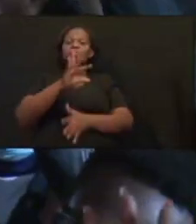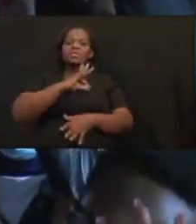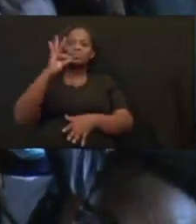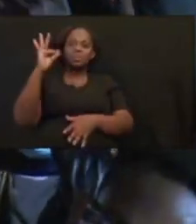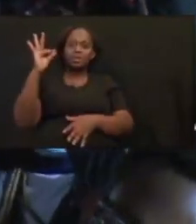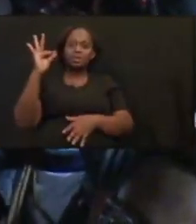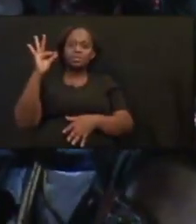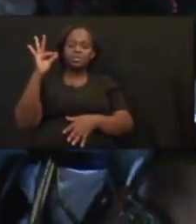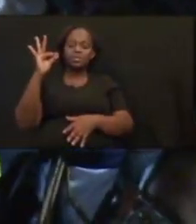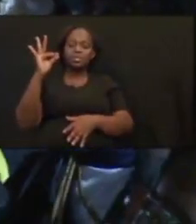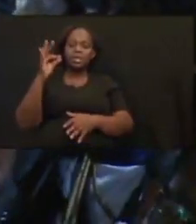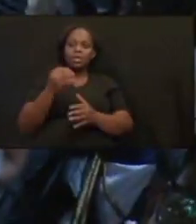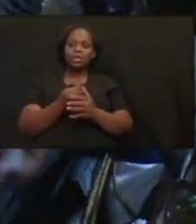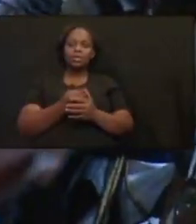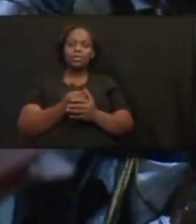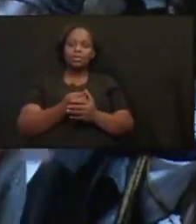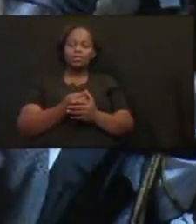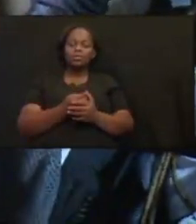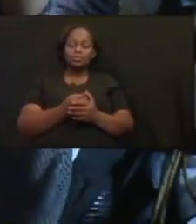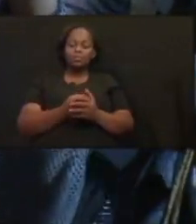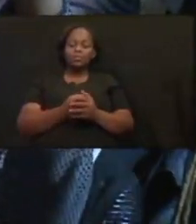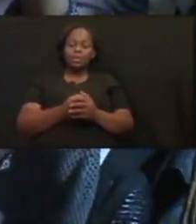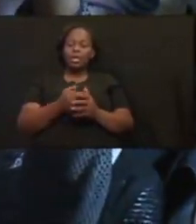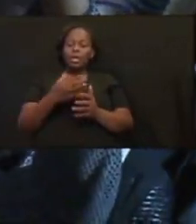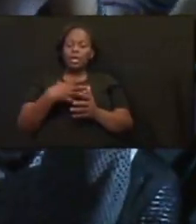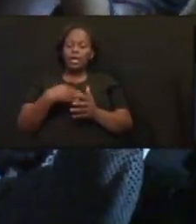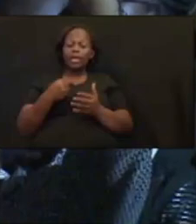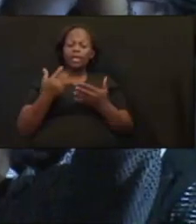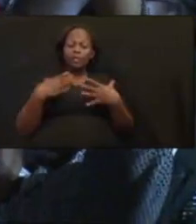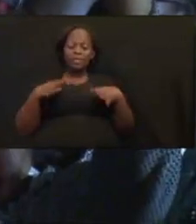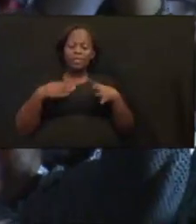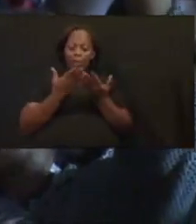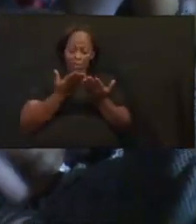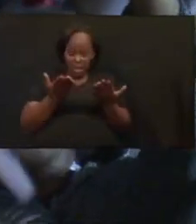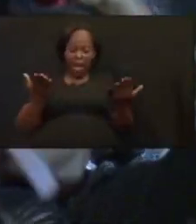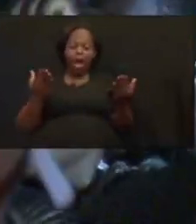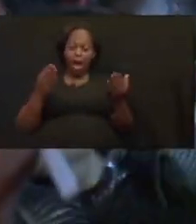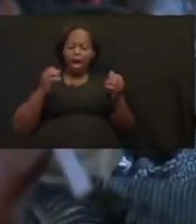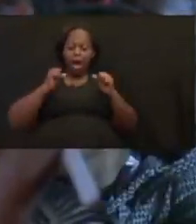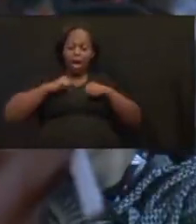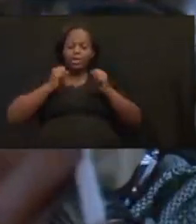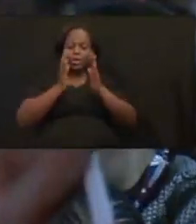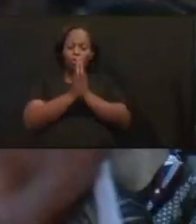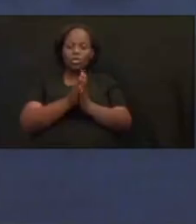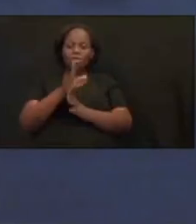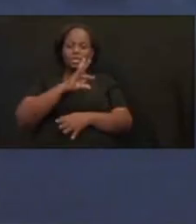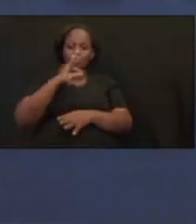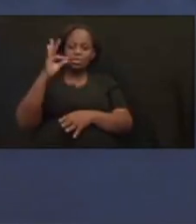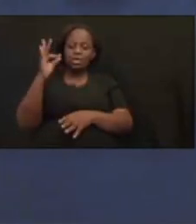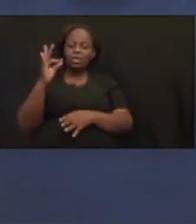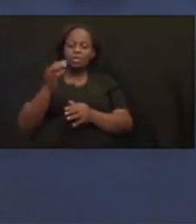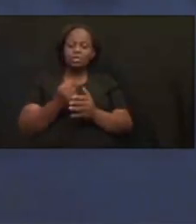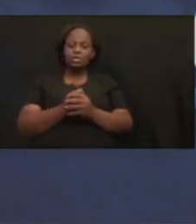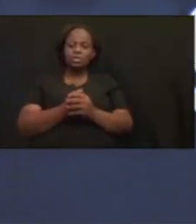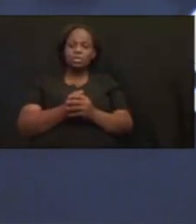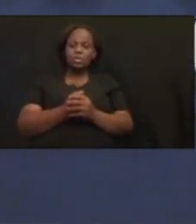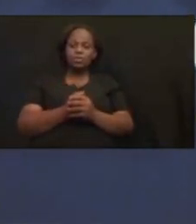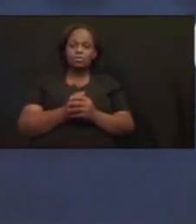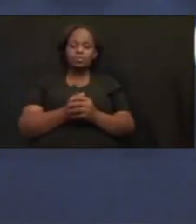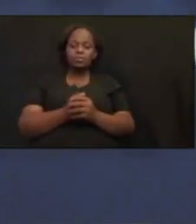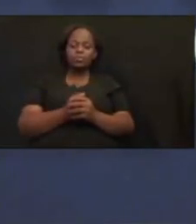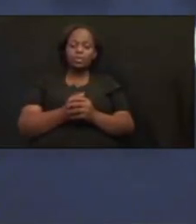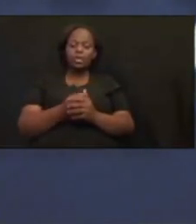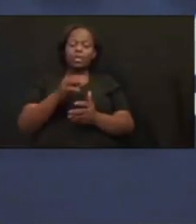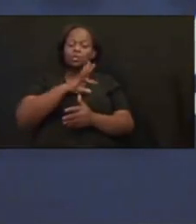Spirit and the bride say move, oh God. The Spirit and the bride say heal, oh God. The Spirit and